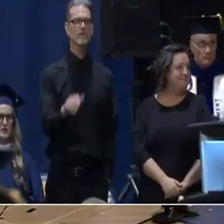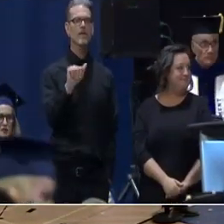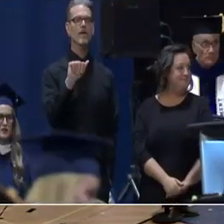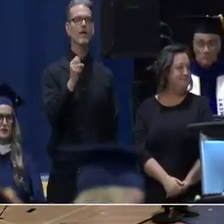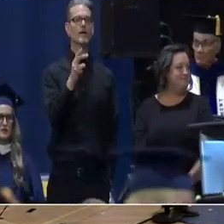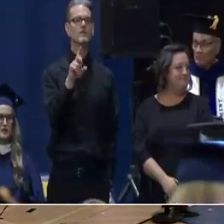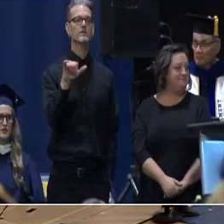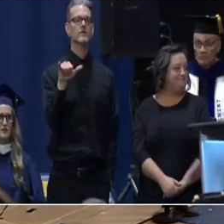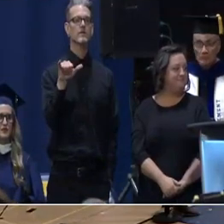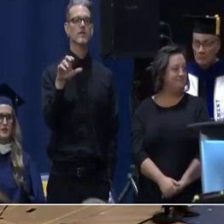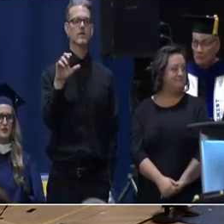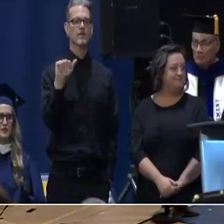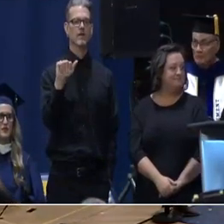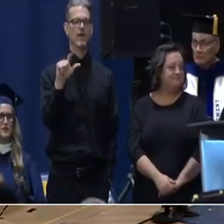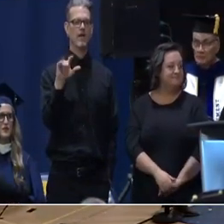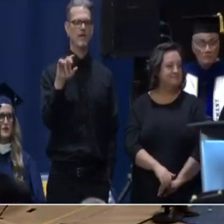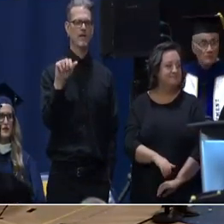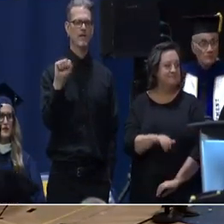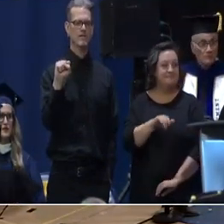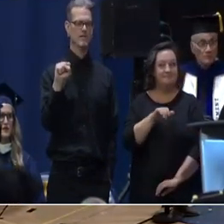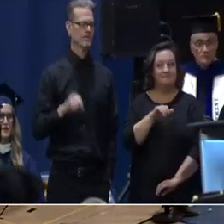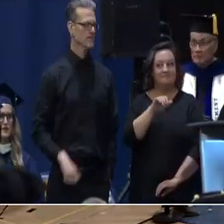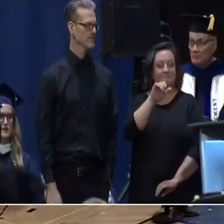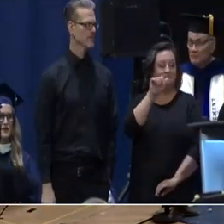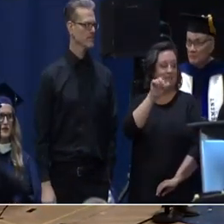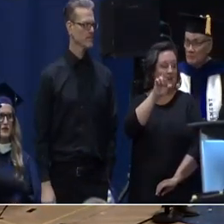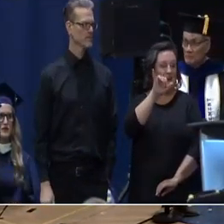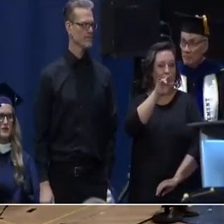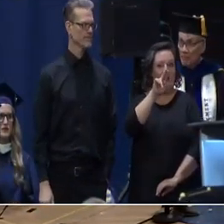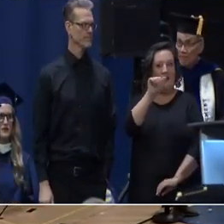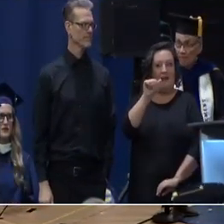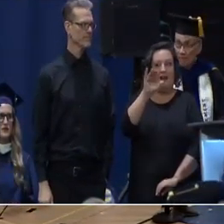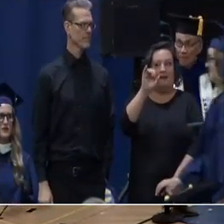Ashley Arias. Ariana Eigner.